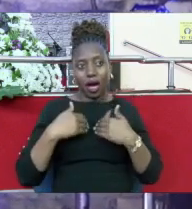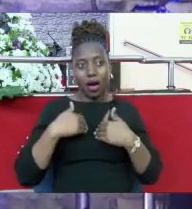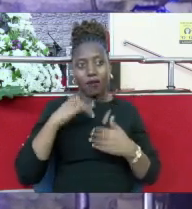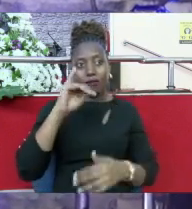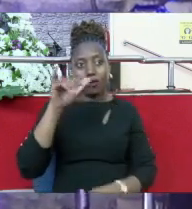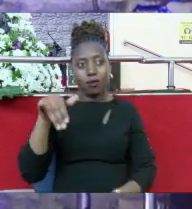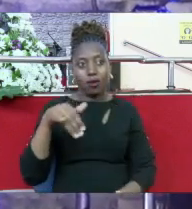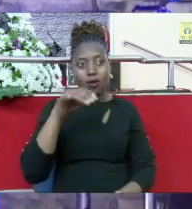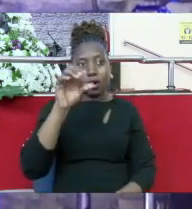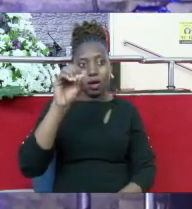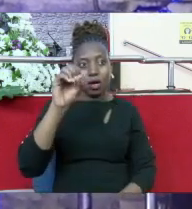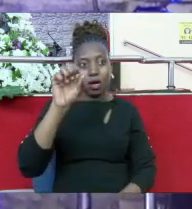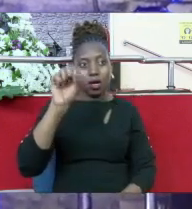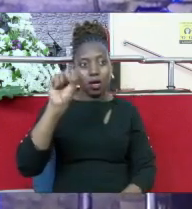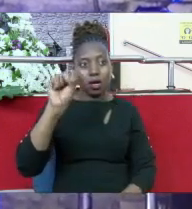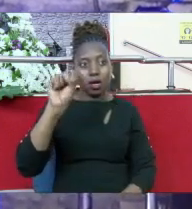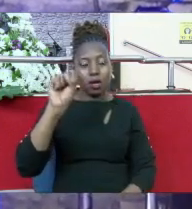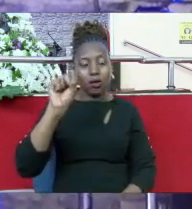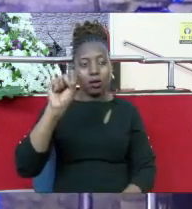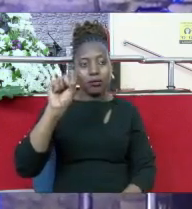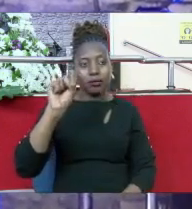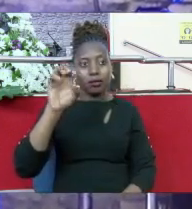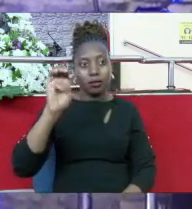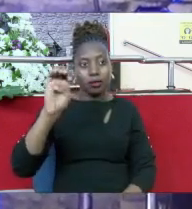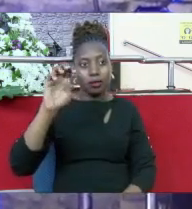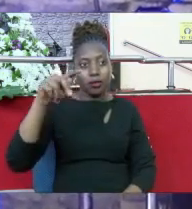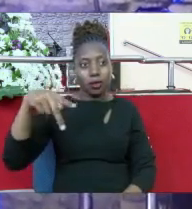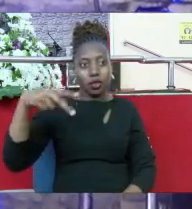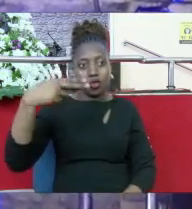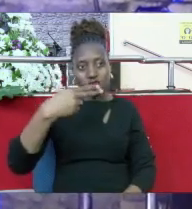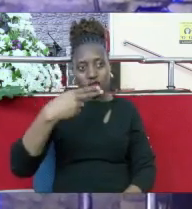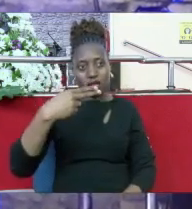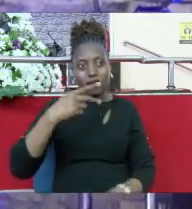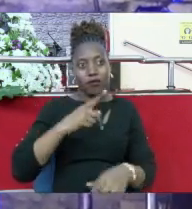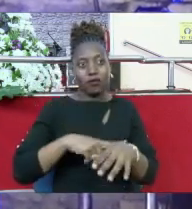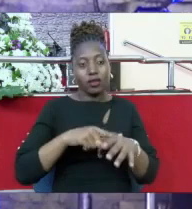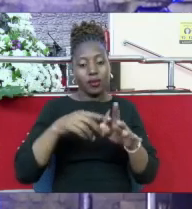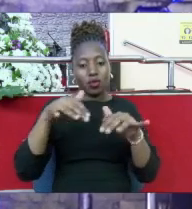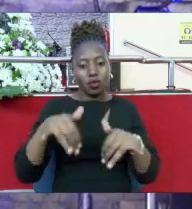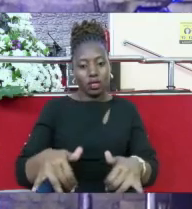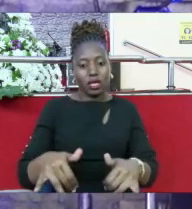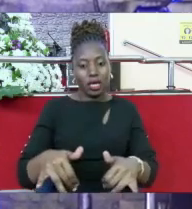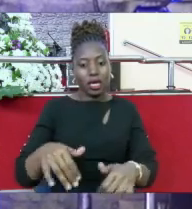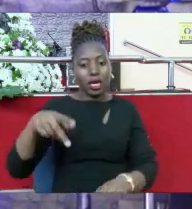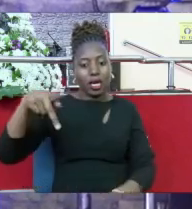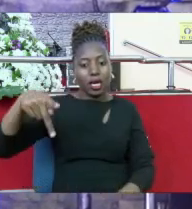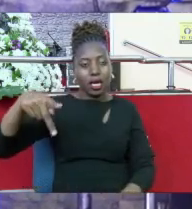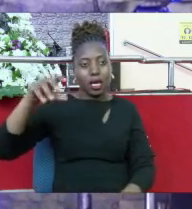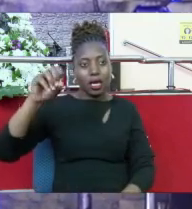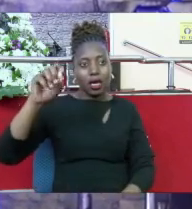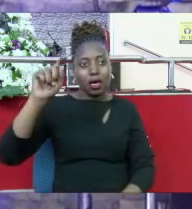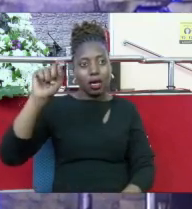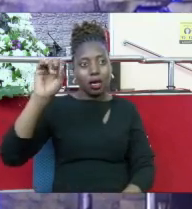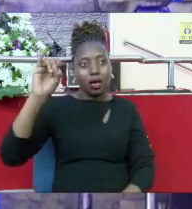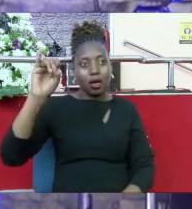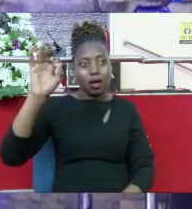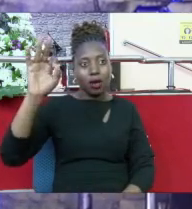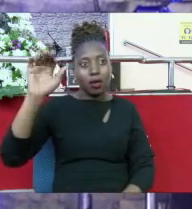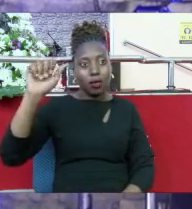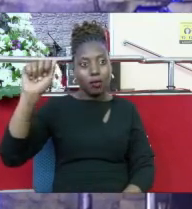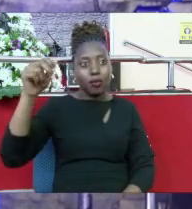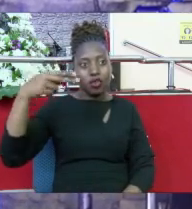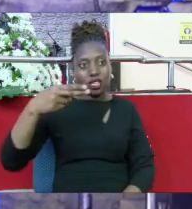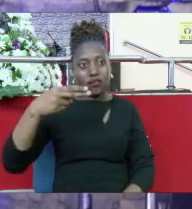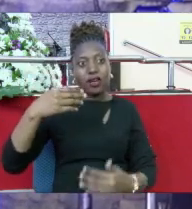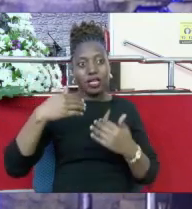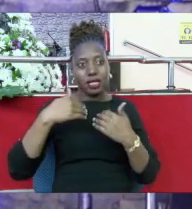When he was in the house of Potiphar. Wakati alikuwa nyumba ya Potiphar. We have Elias. Tulikuwa na Elia.